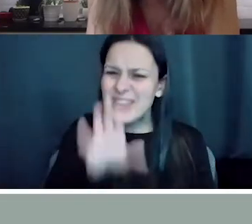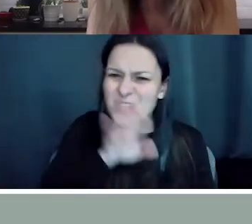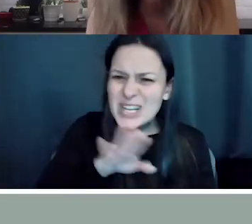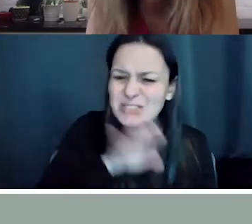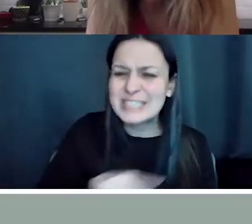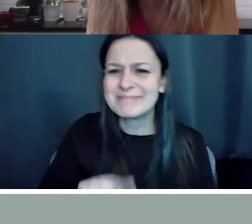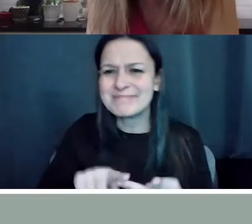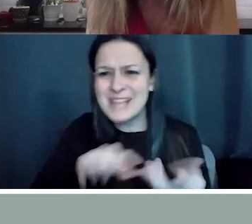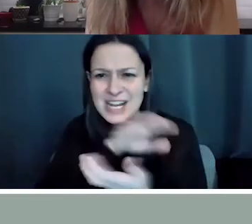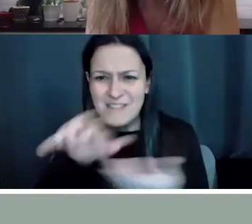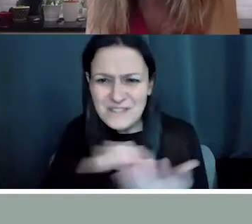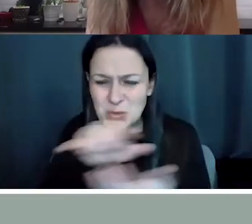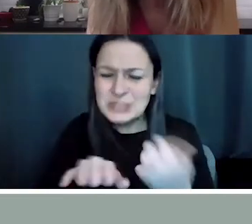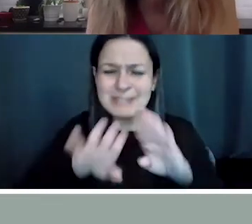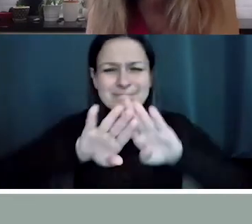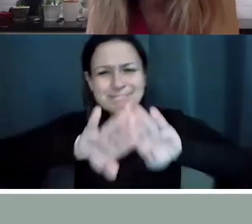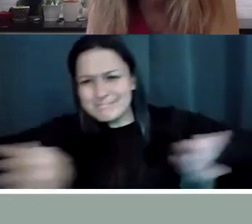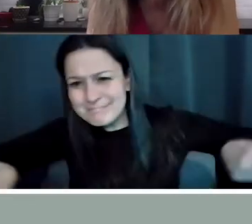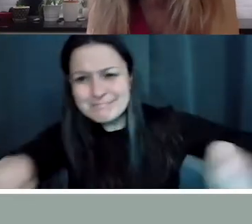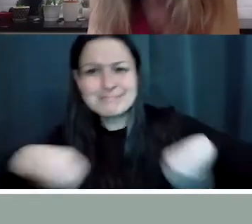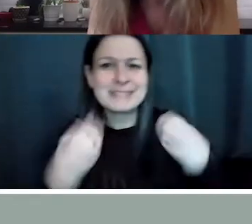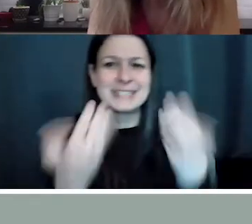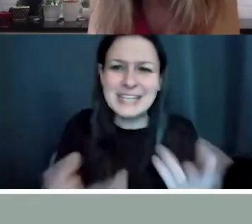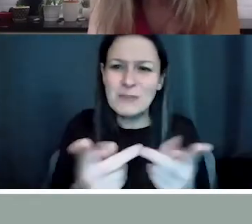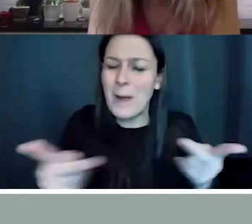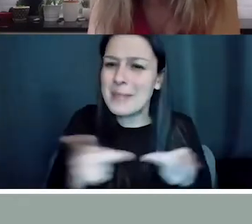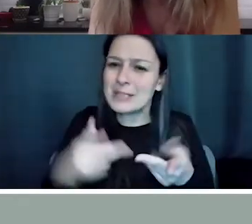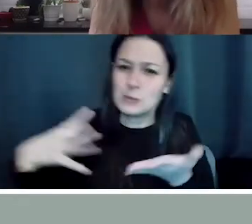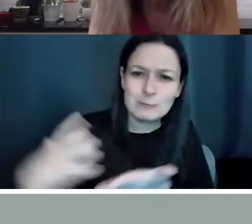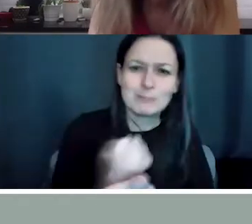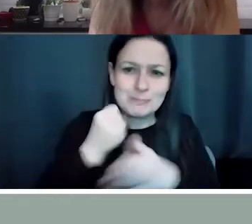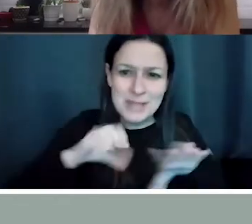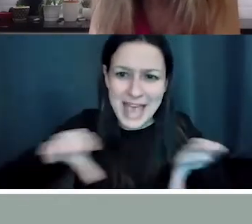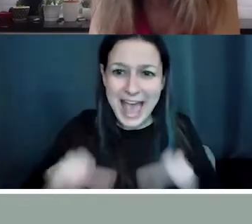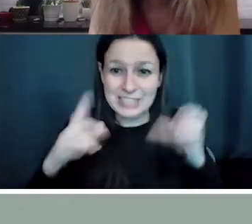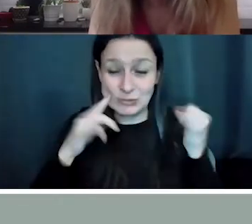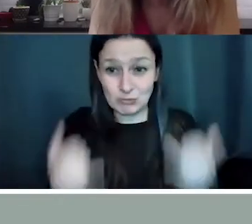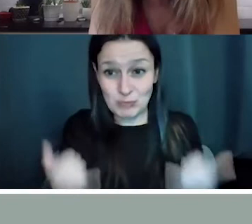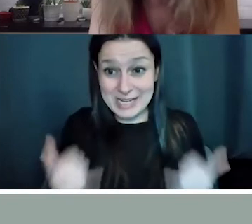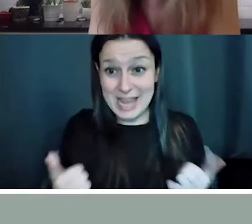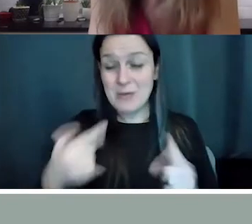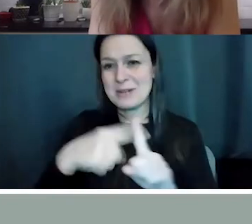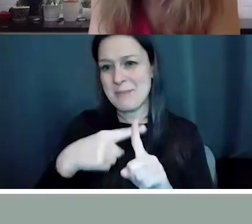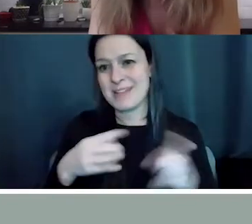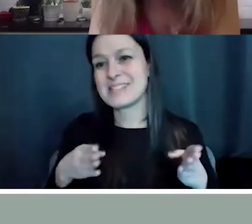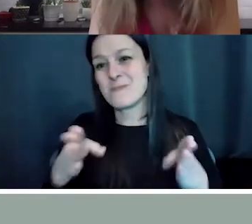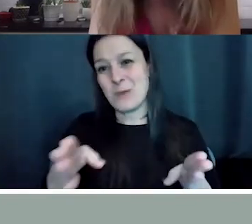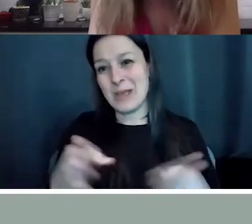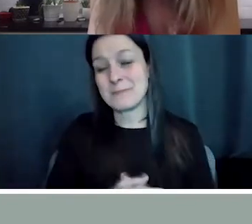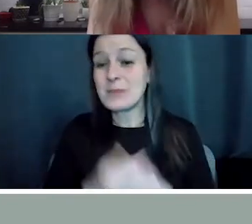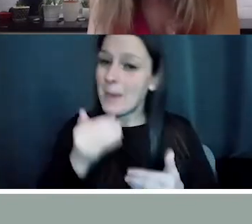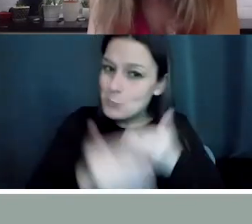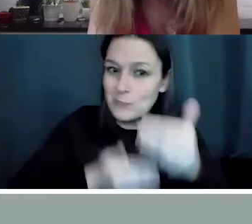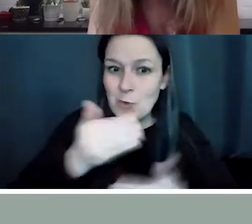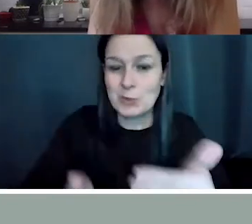frustration, confusion, and give you a place to take action immediately in a positive way and to move